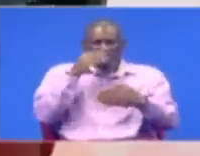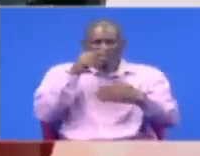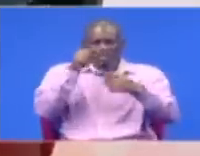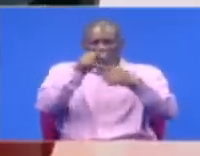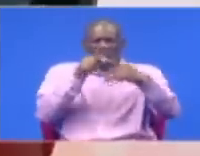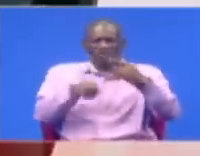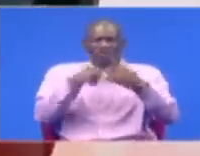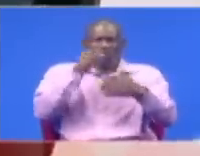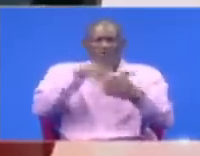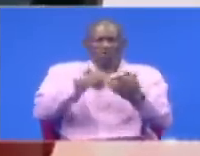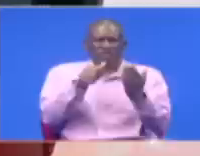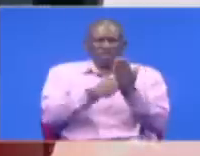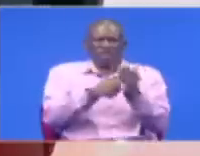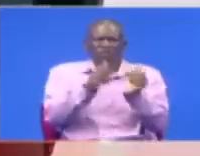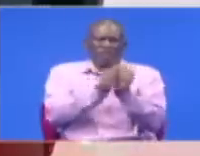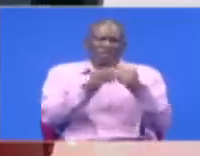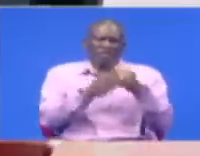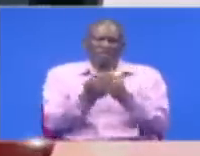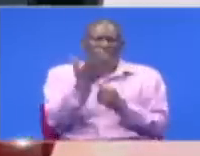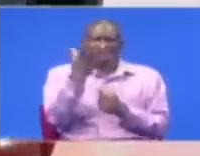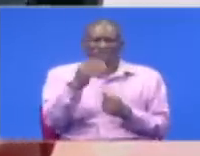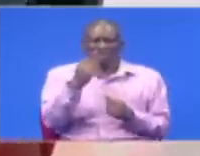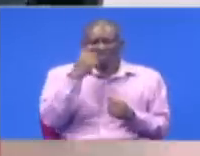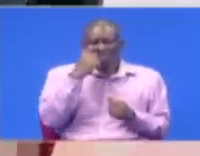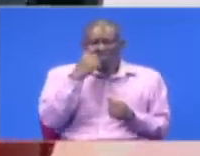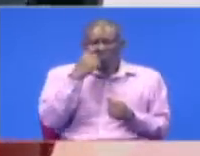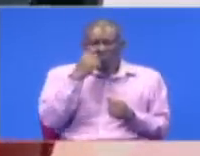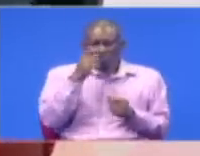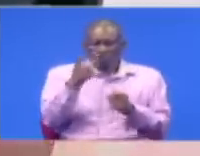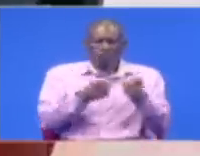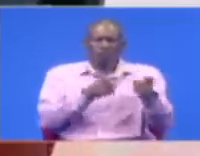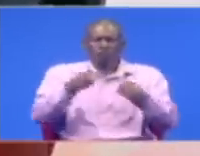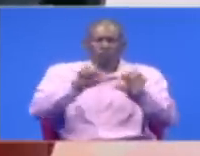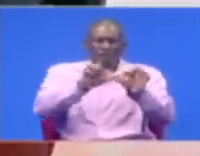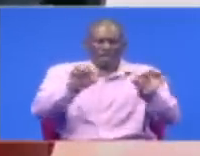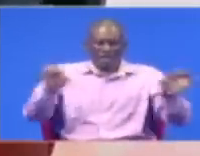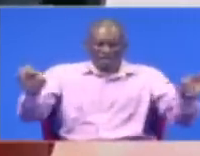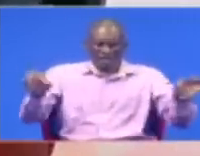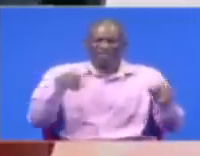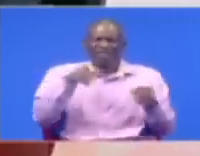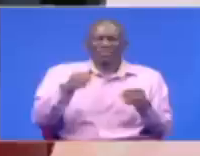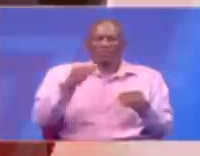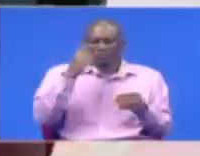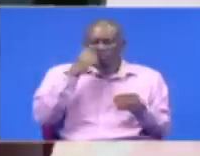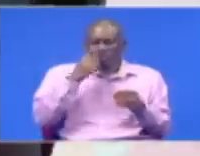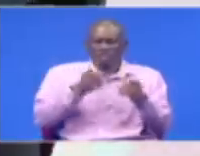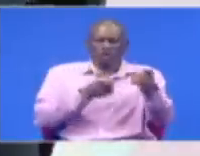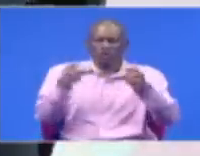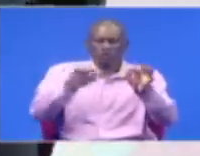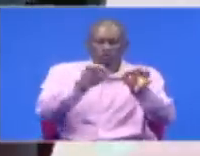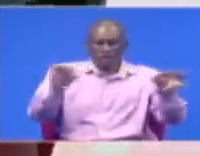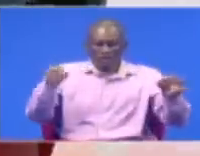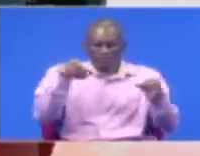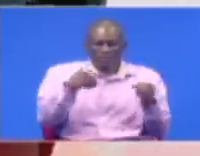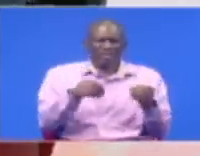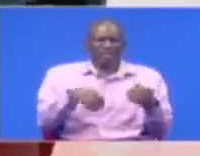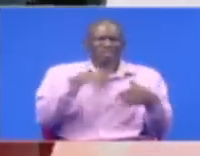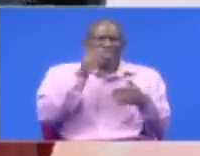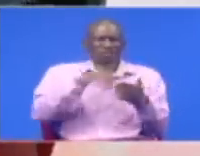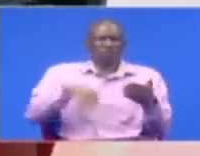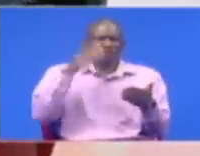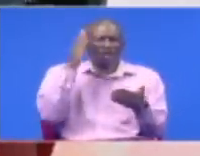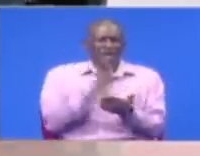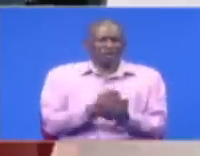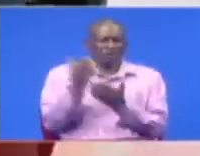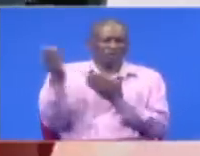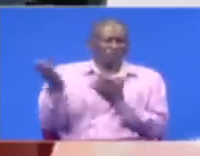call 1950 Sudanese patrol line. That Sudanese patrol line is what actually